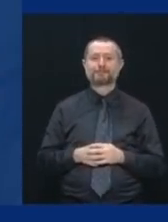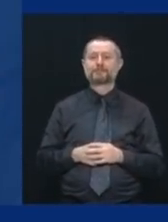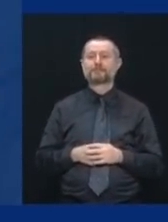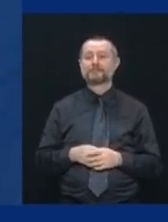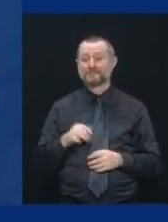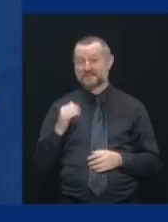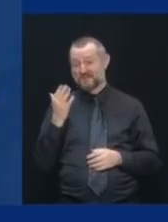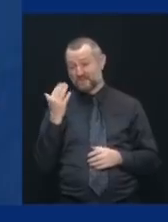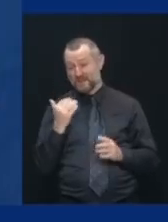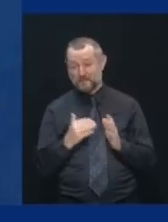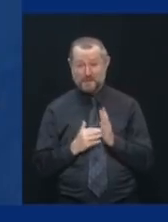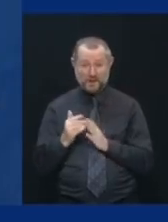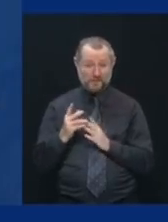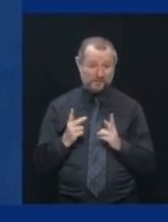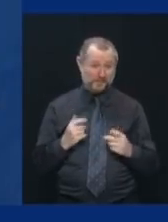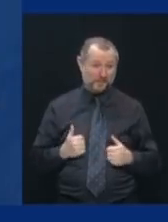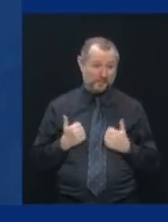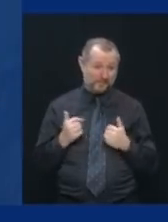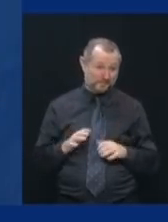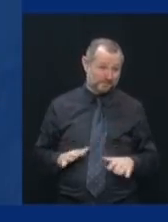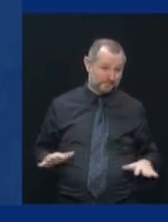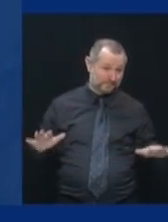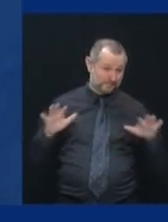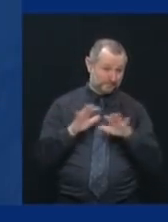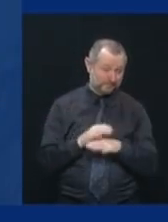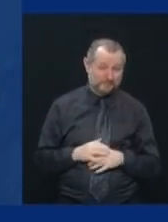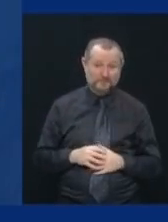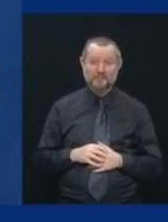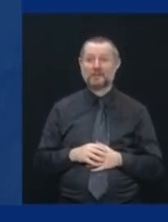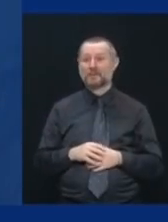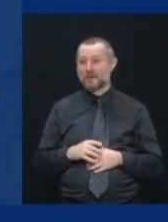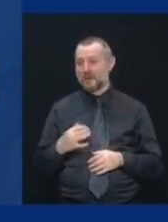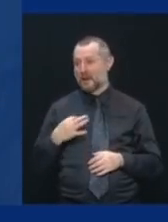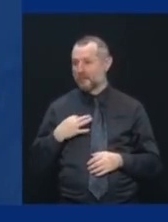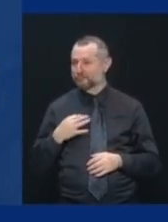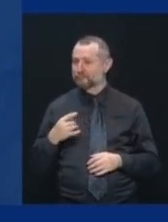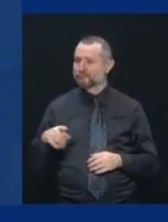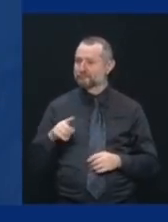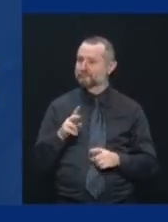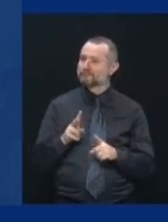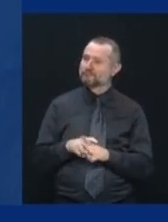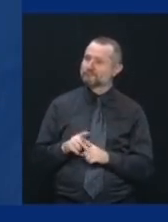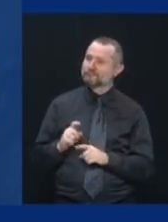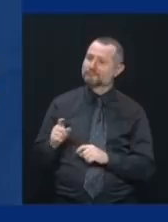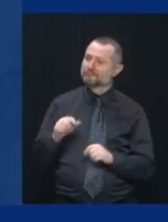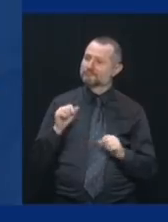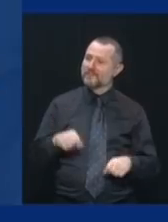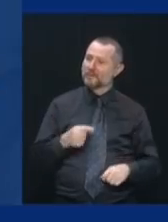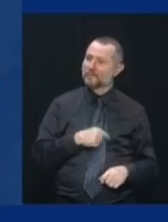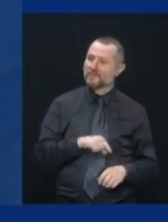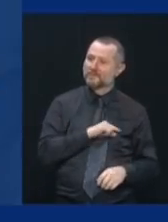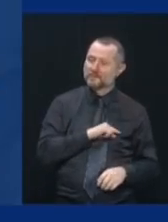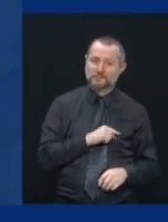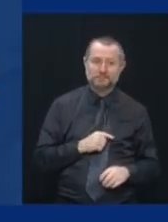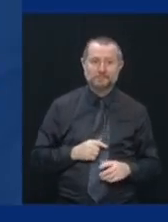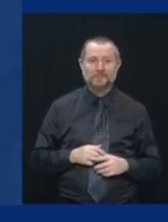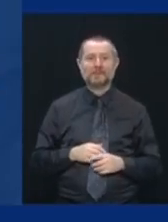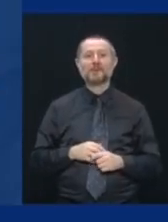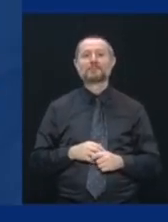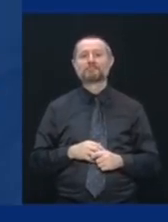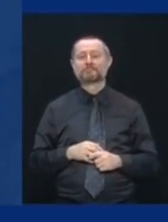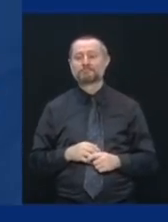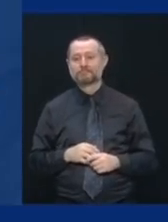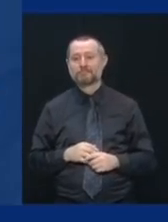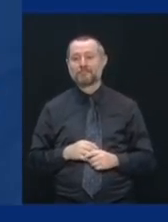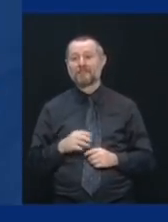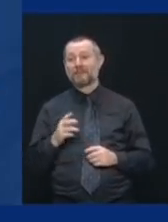million New Yorkers who are ultimately in need of the vaccine. The supply is